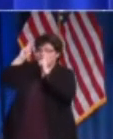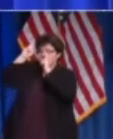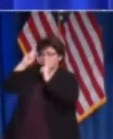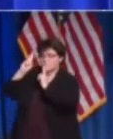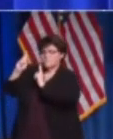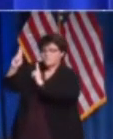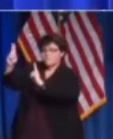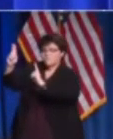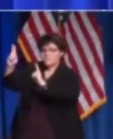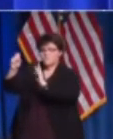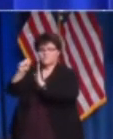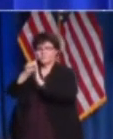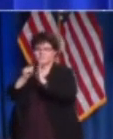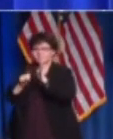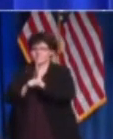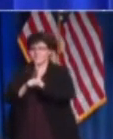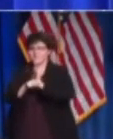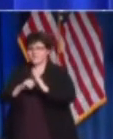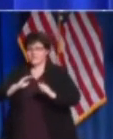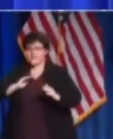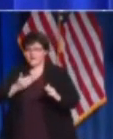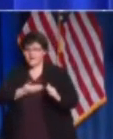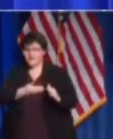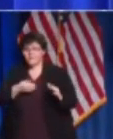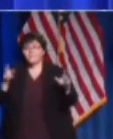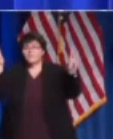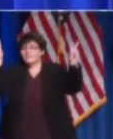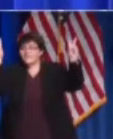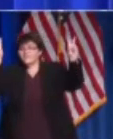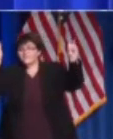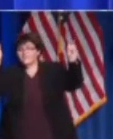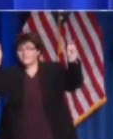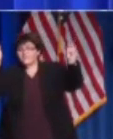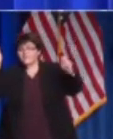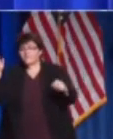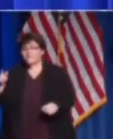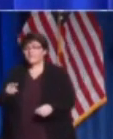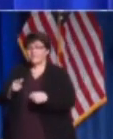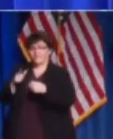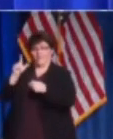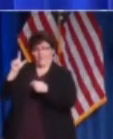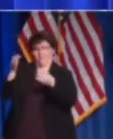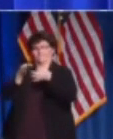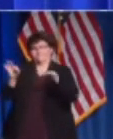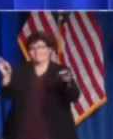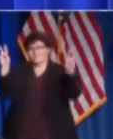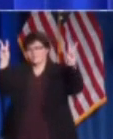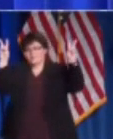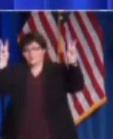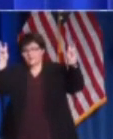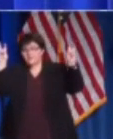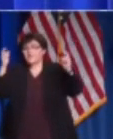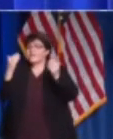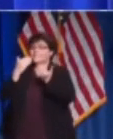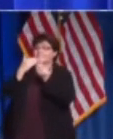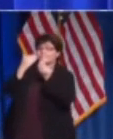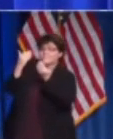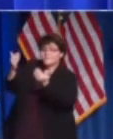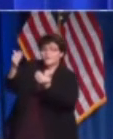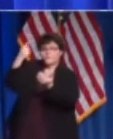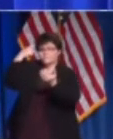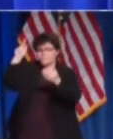motto, qui transtulit sustenent, we thank you for having sustained our beloved